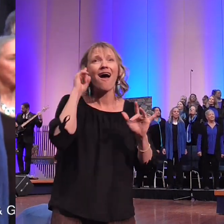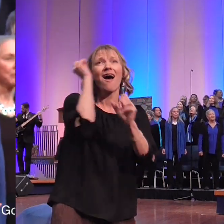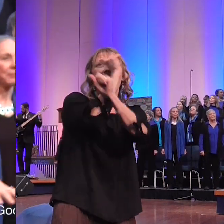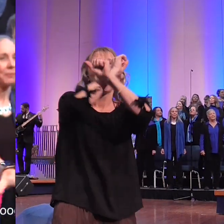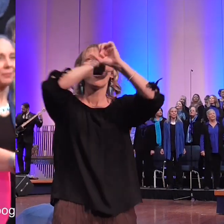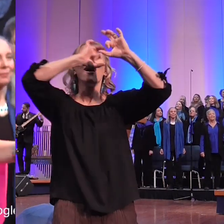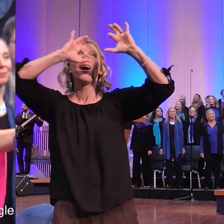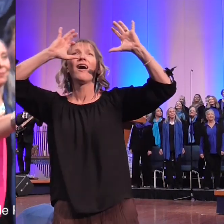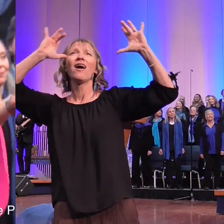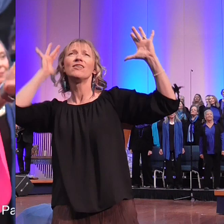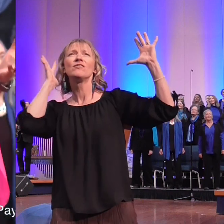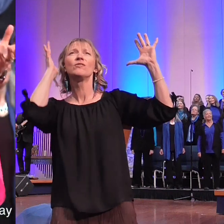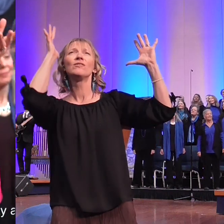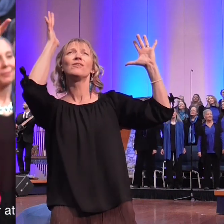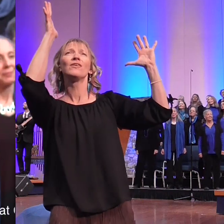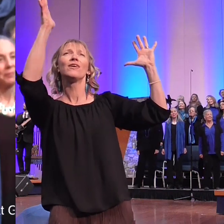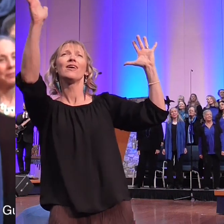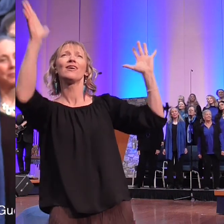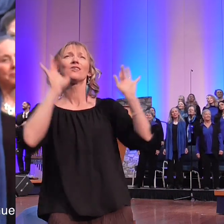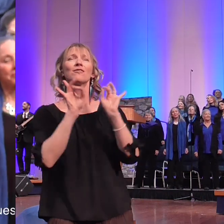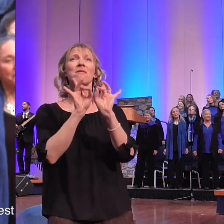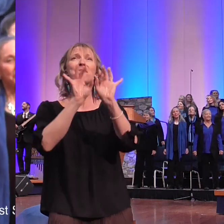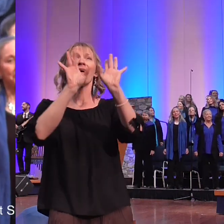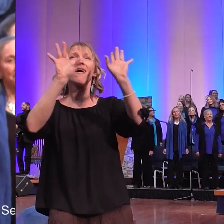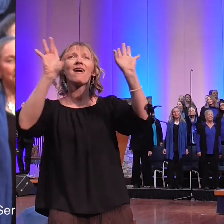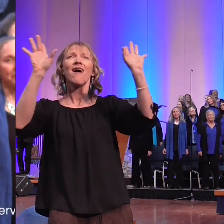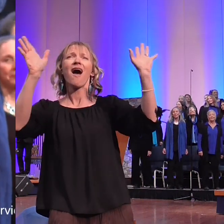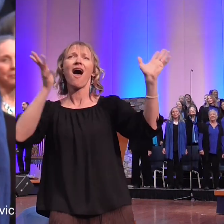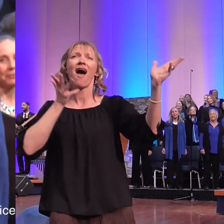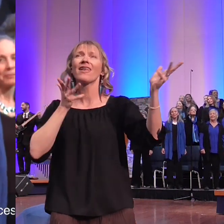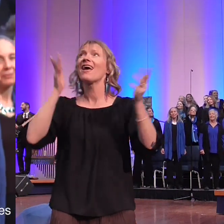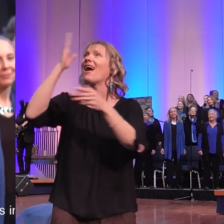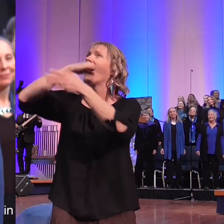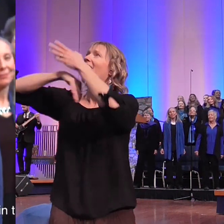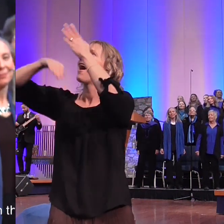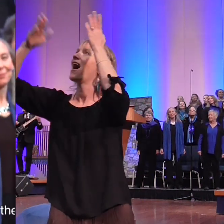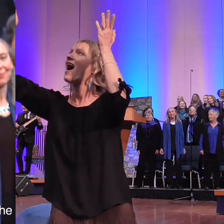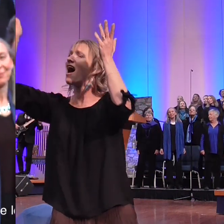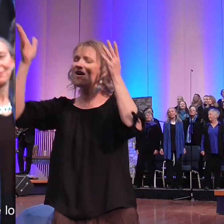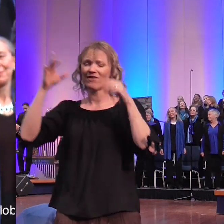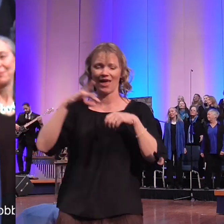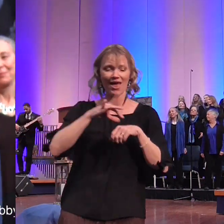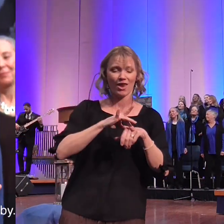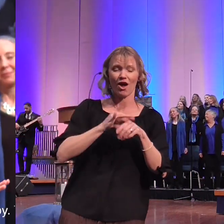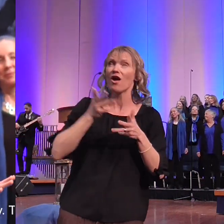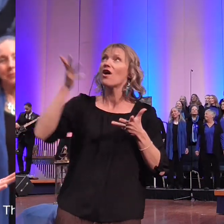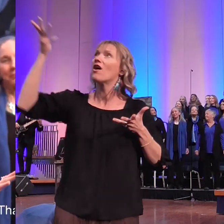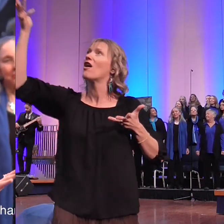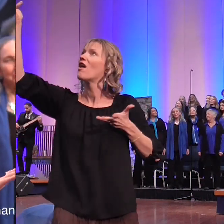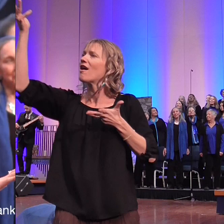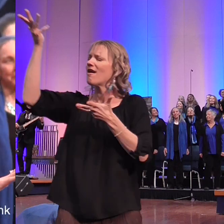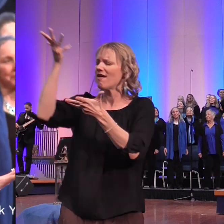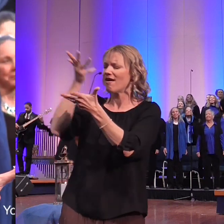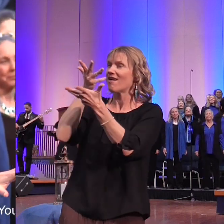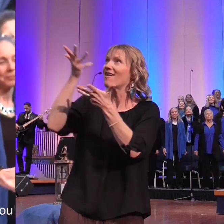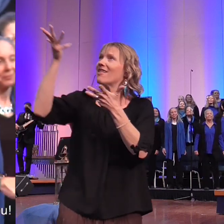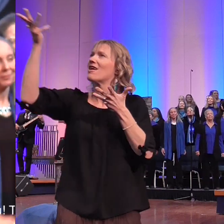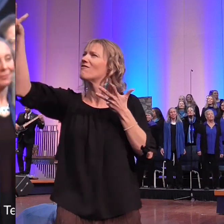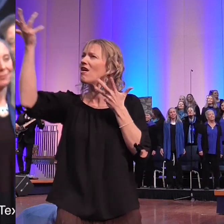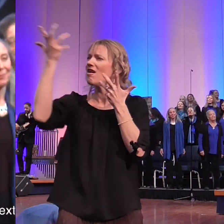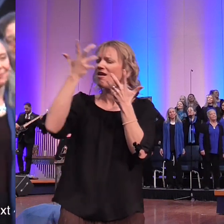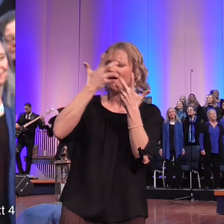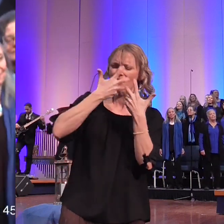come and the dance of heaven with the earth, oh, live, oh,